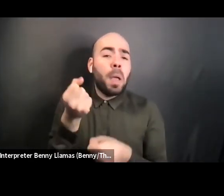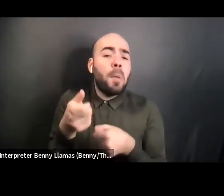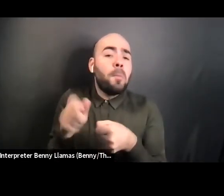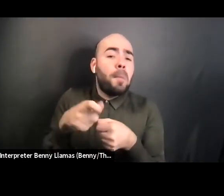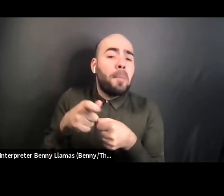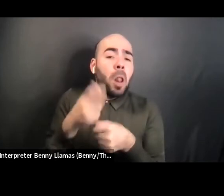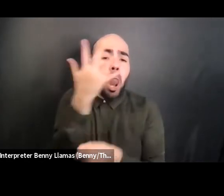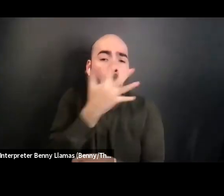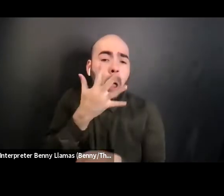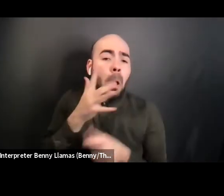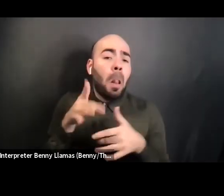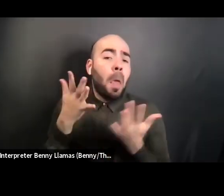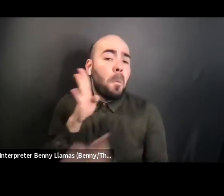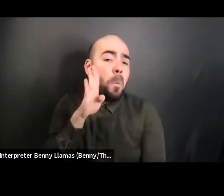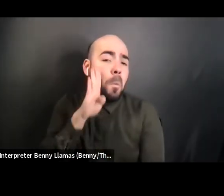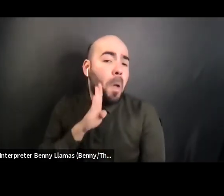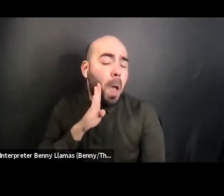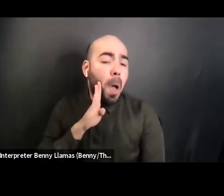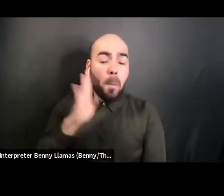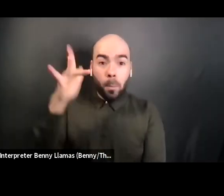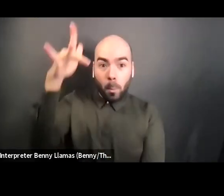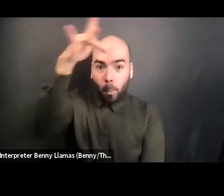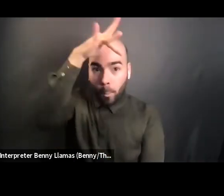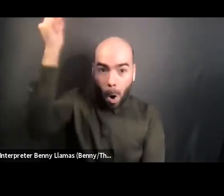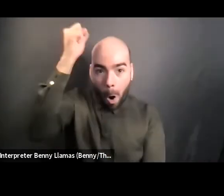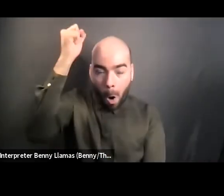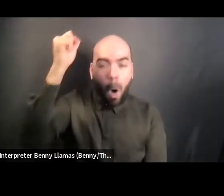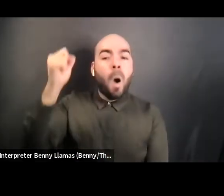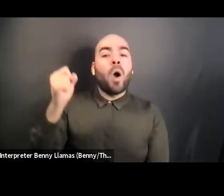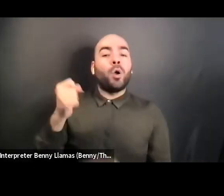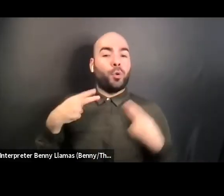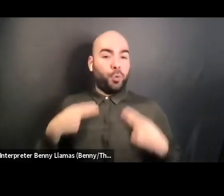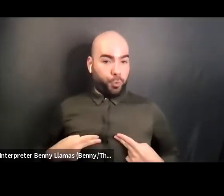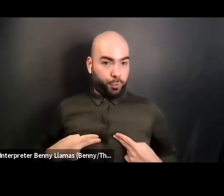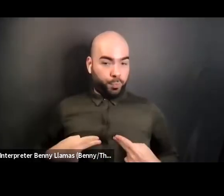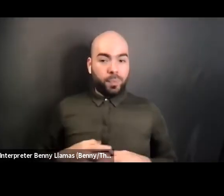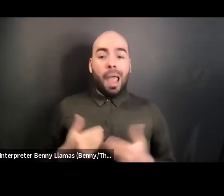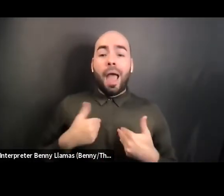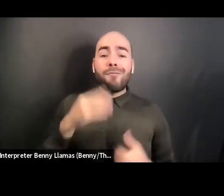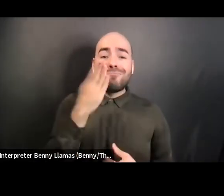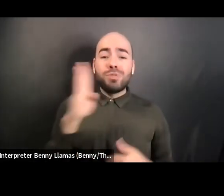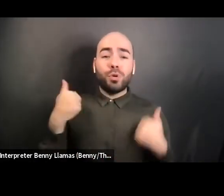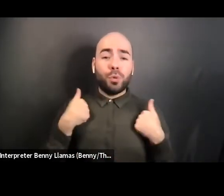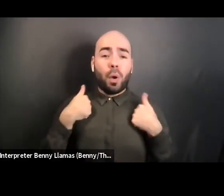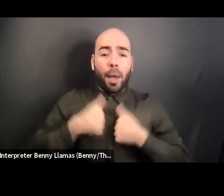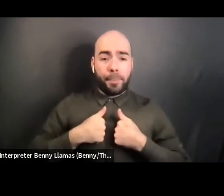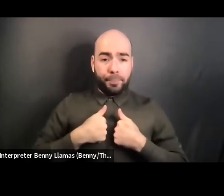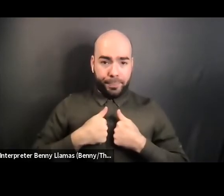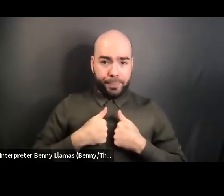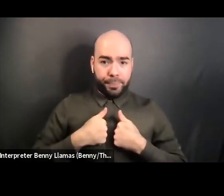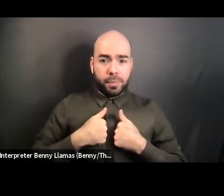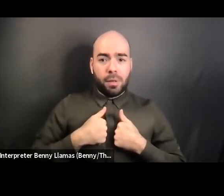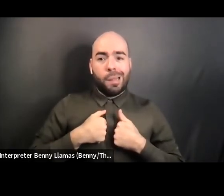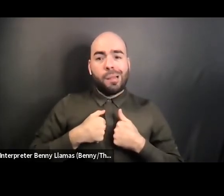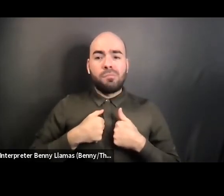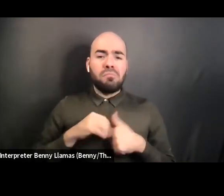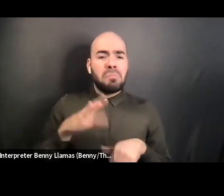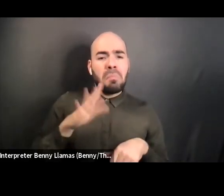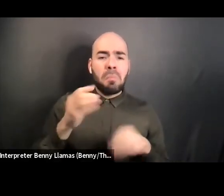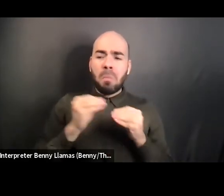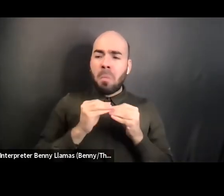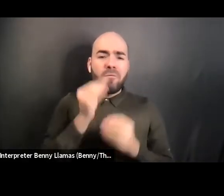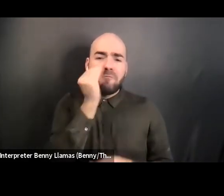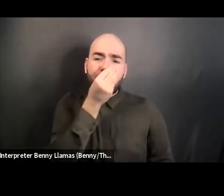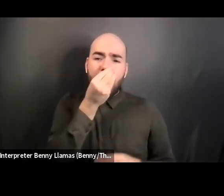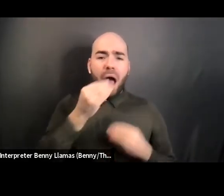presenting human wearing a blue suit jacket with a bit of a floral pattern